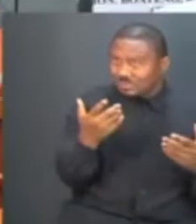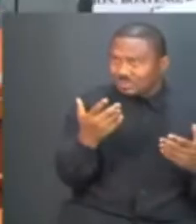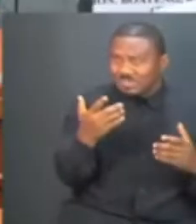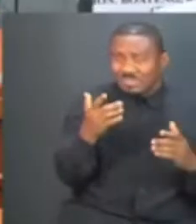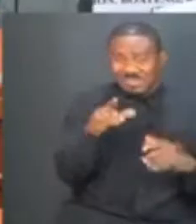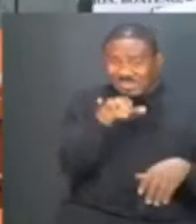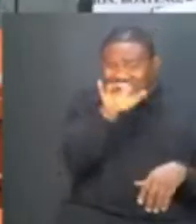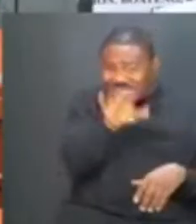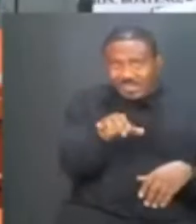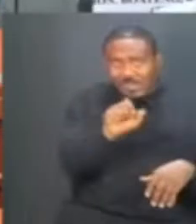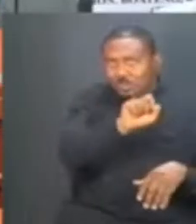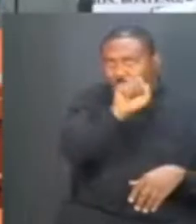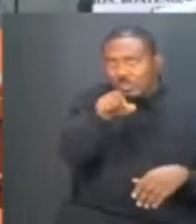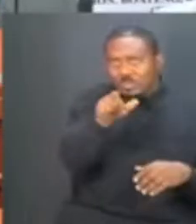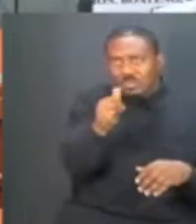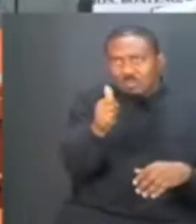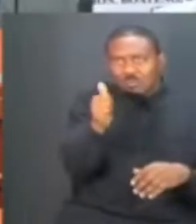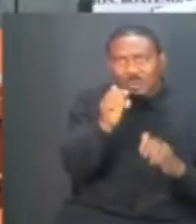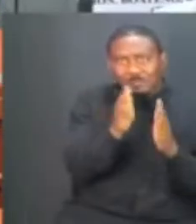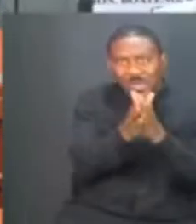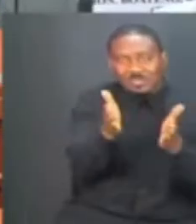asked. So